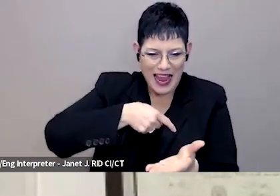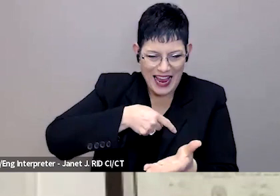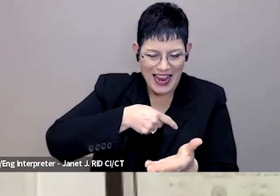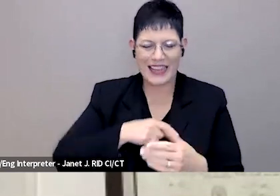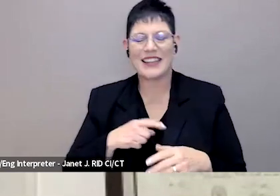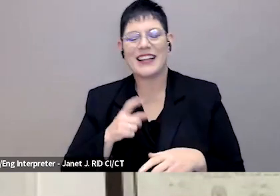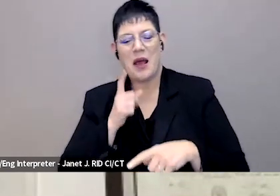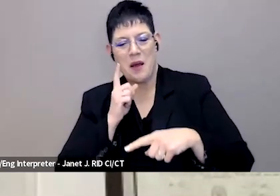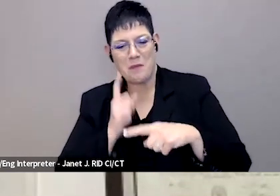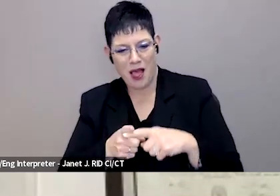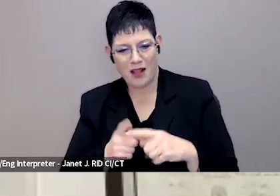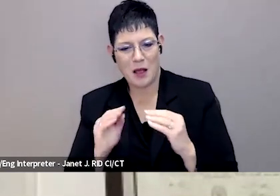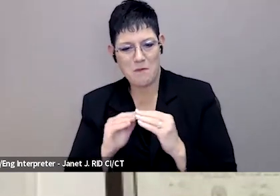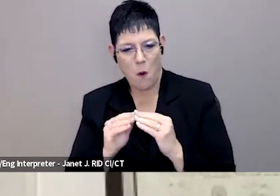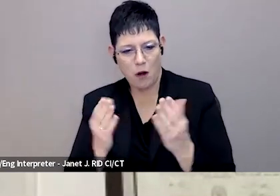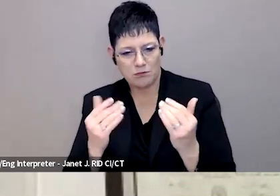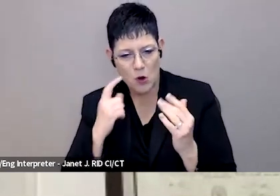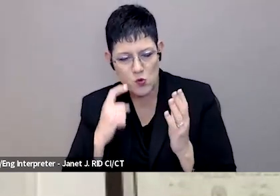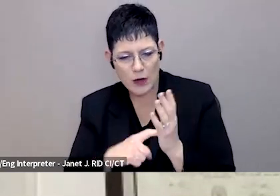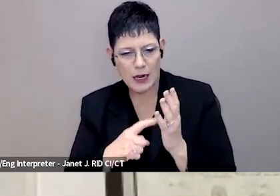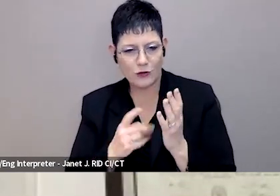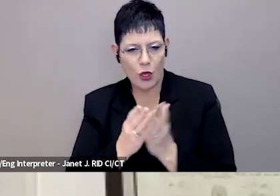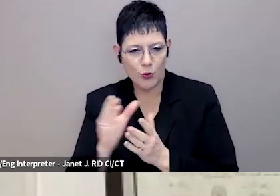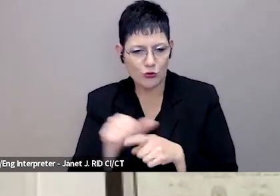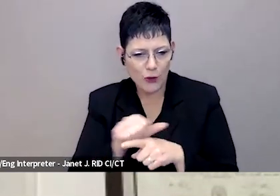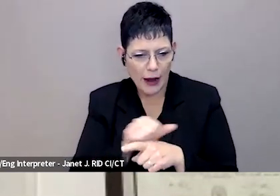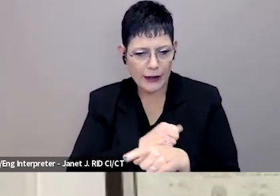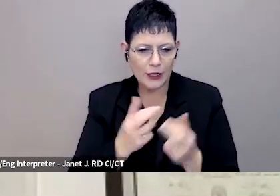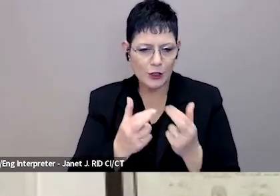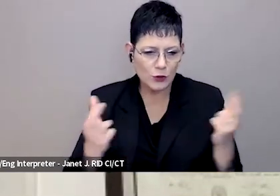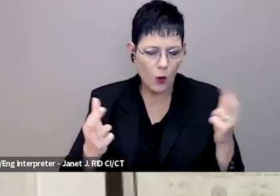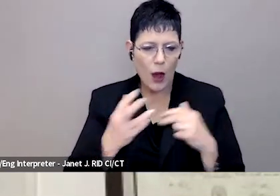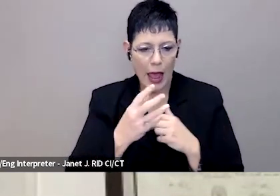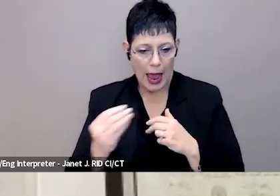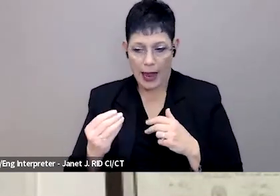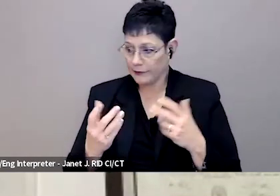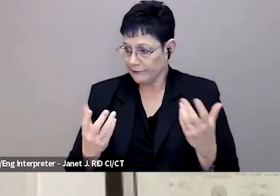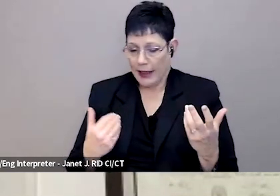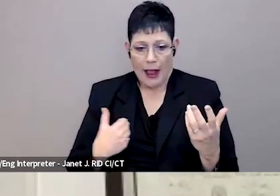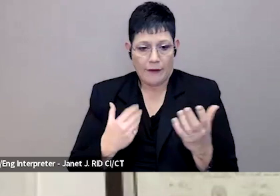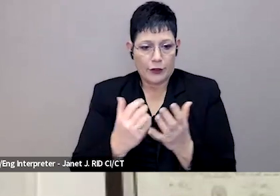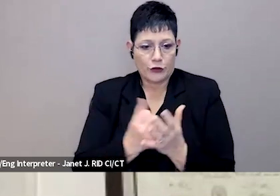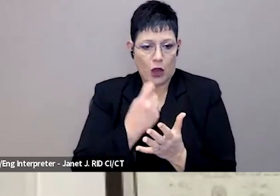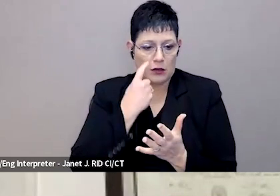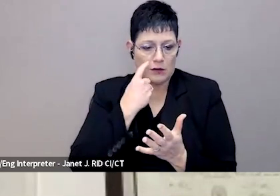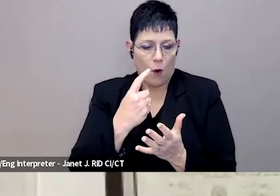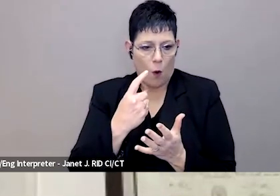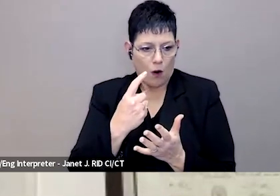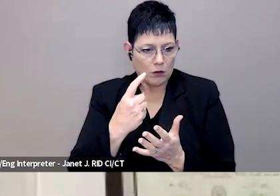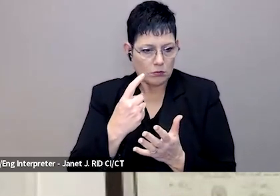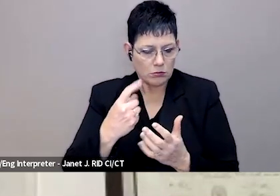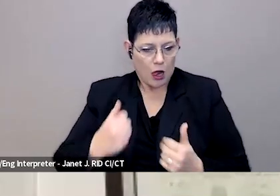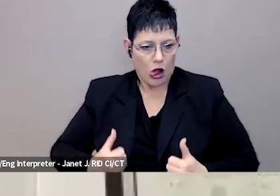continued engagement and training as a potential opportunity for economic inclusion, but